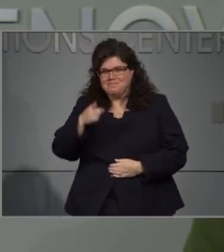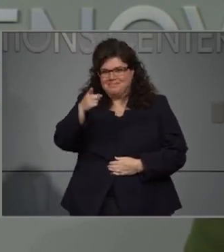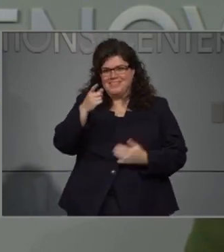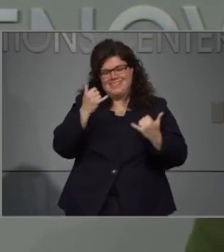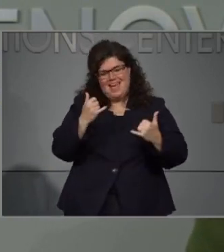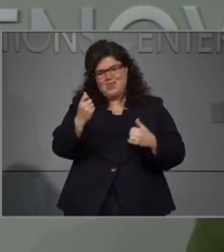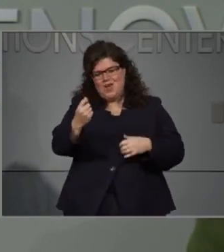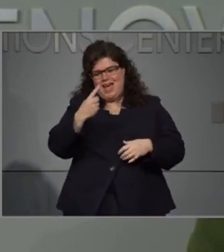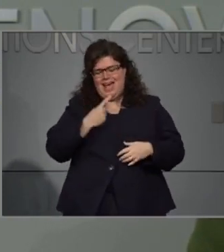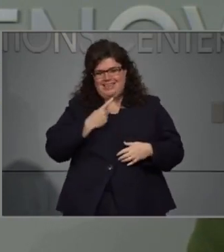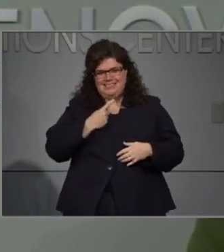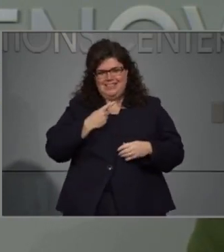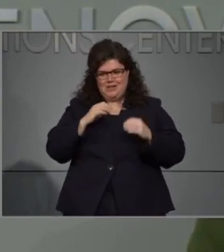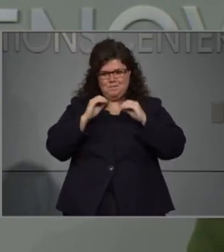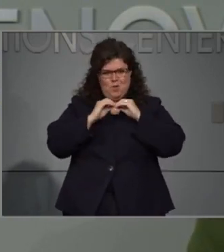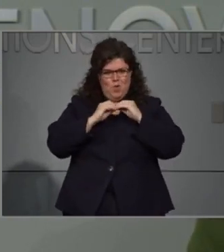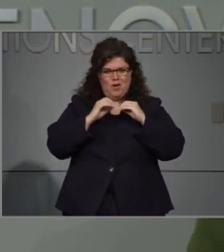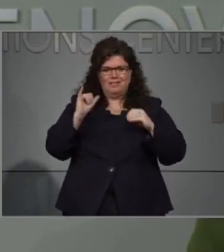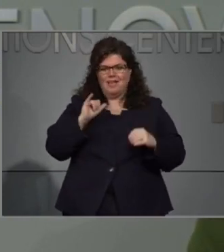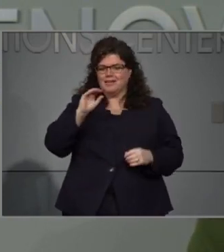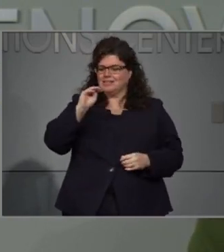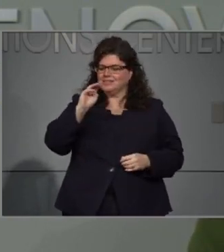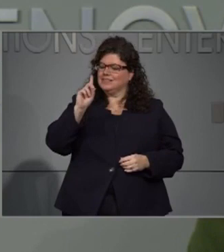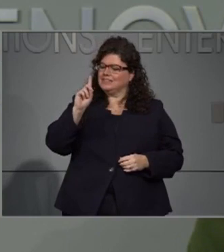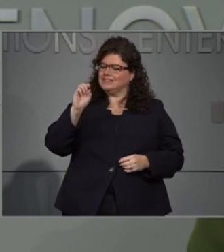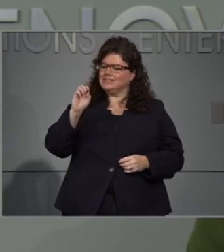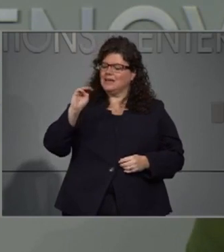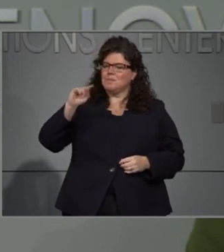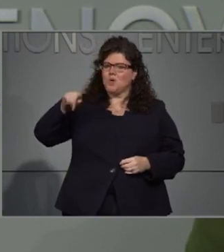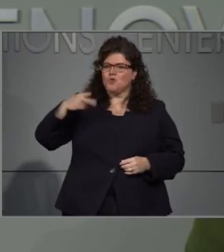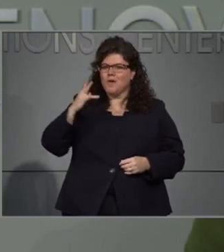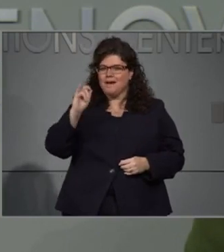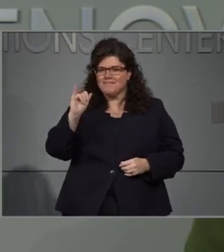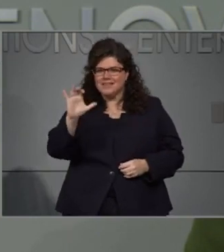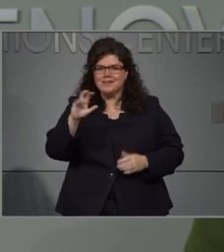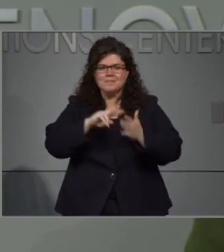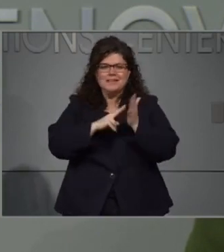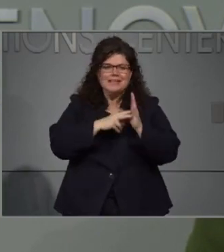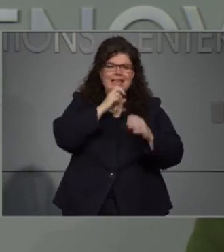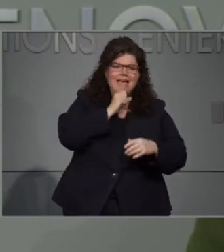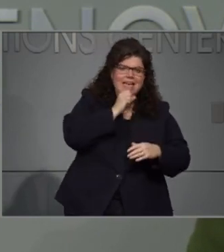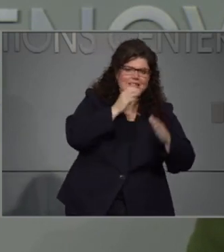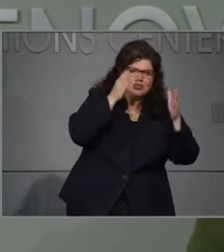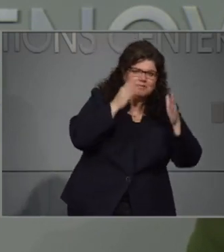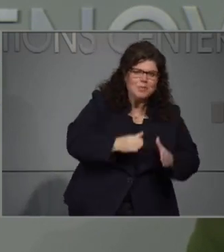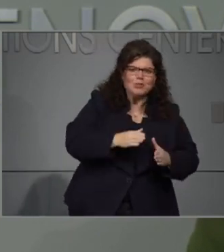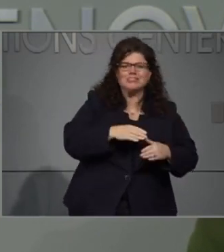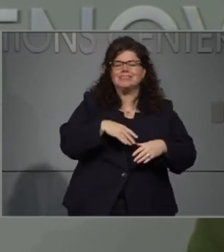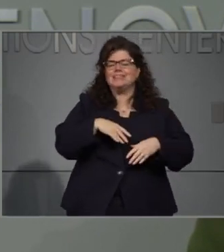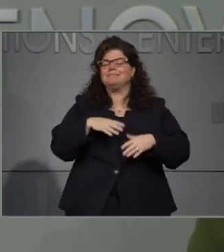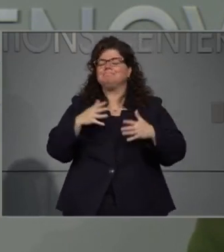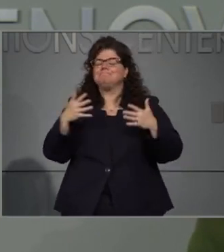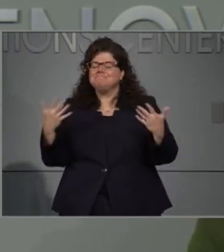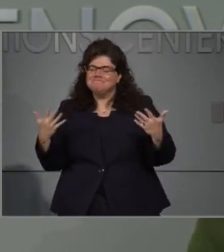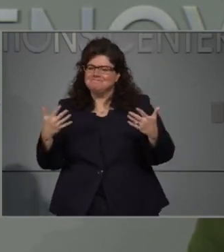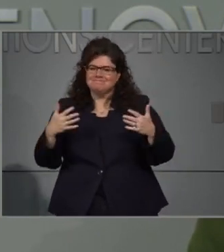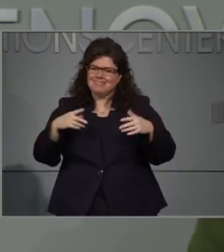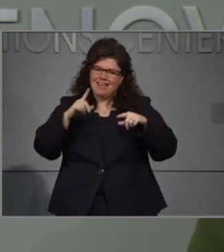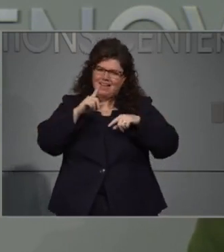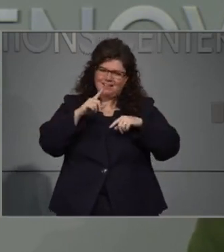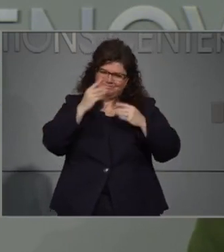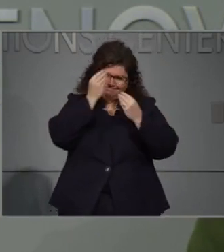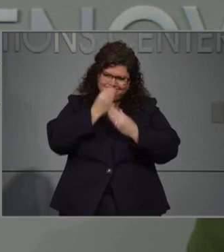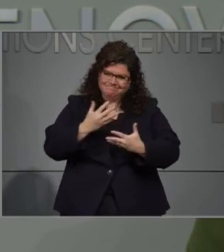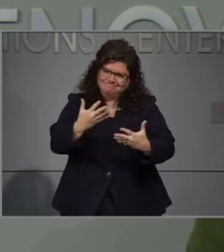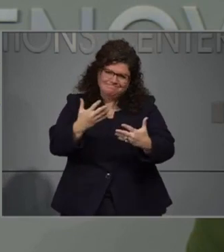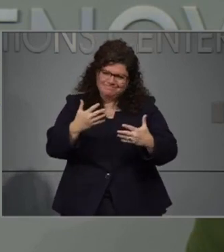some additional demographics and clinical information related to each case, and so stay tuned for more. But I don't think